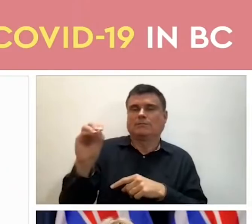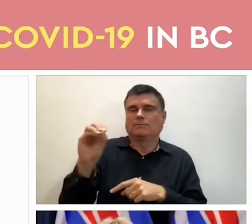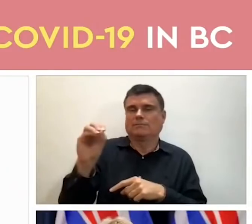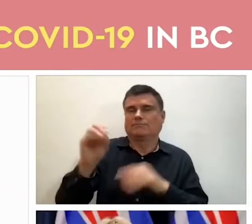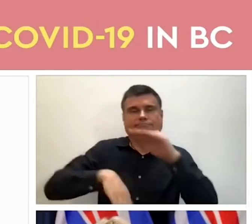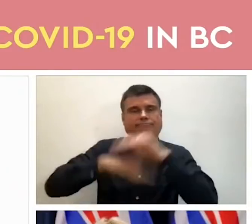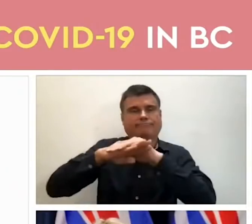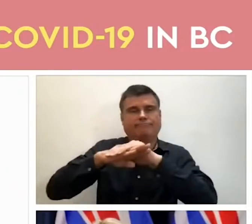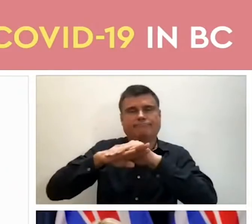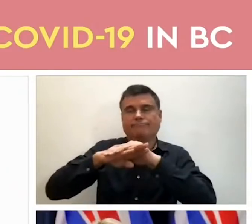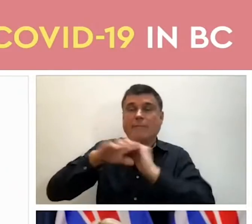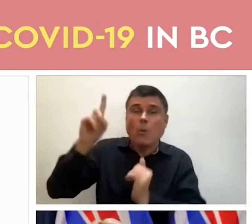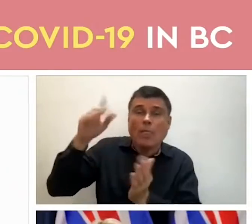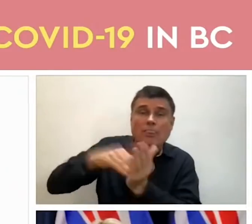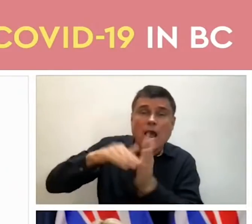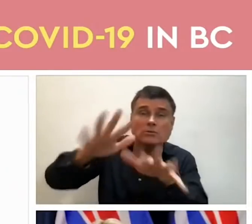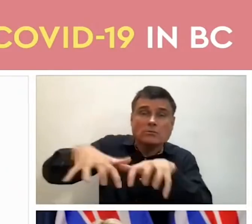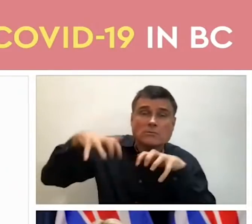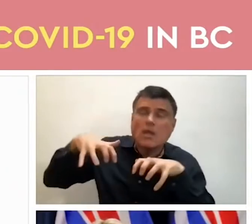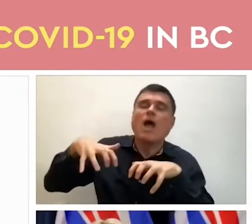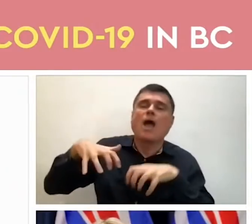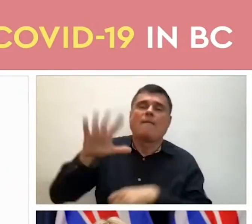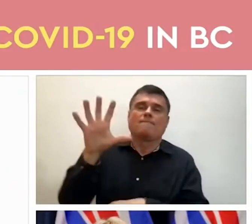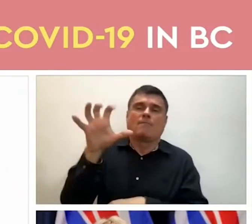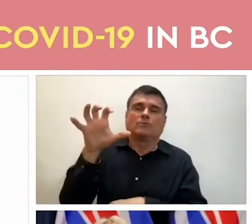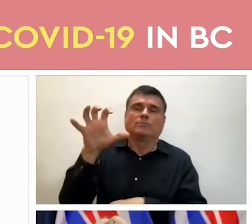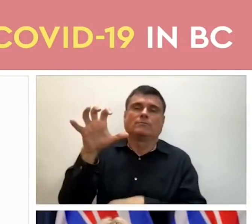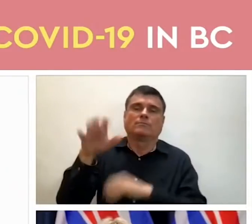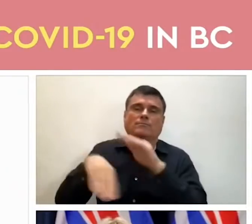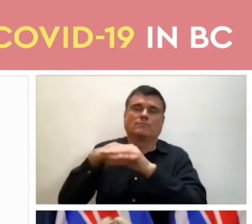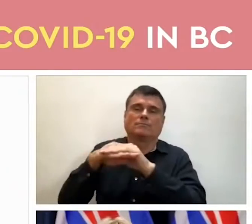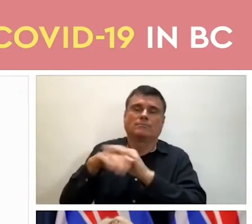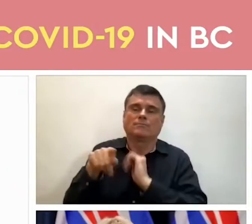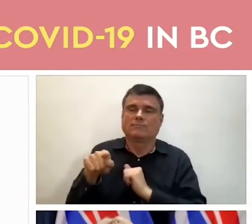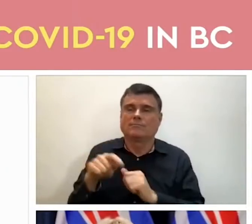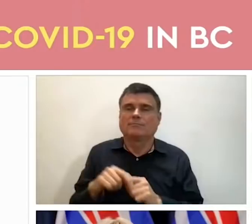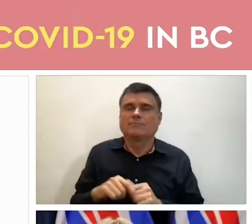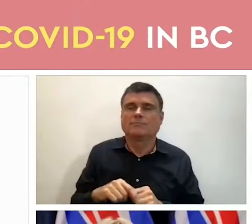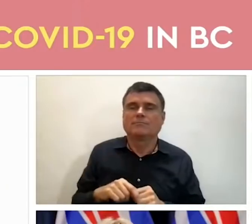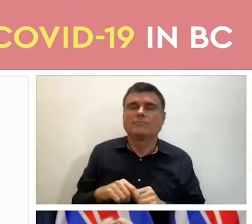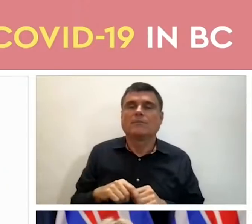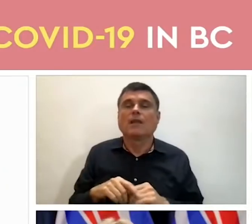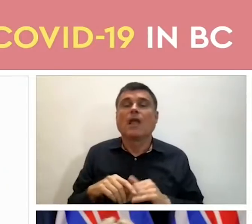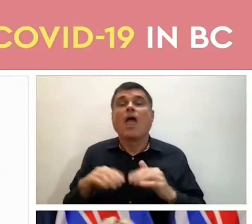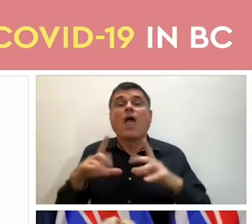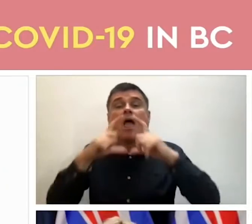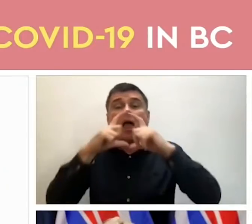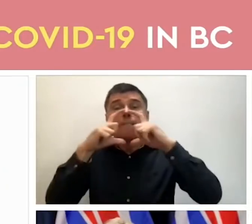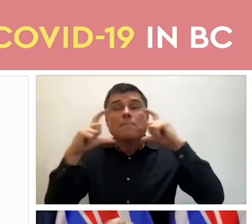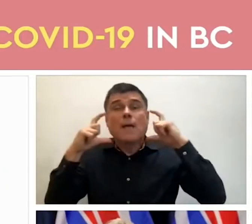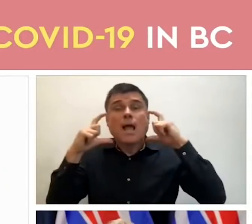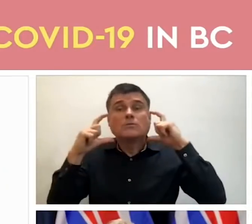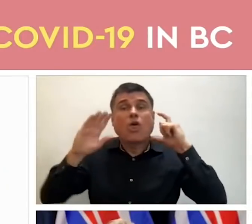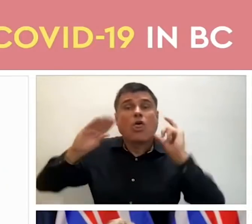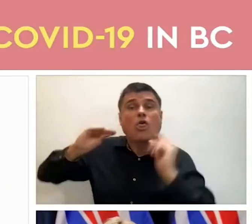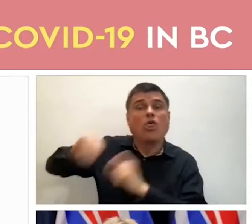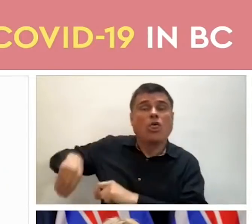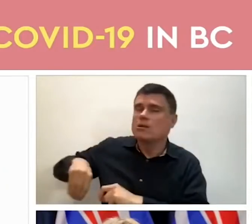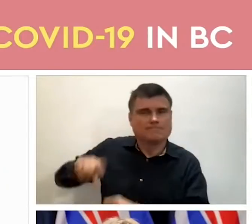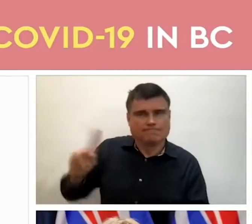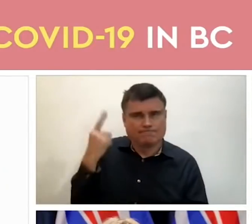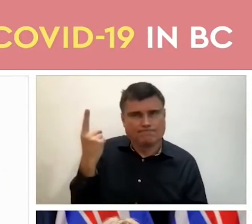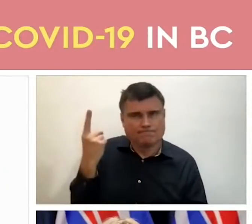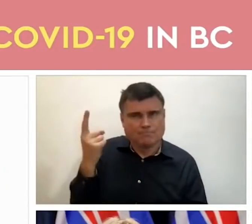checking the QR code, enforcing of mask wearing, and that additional extra space to give room